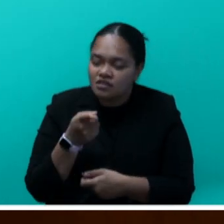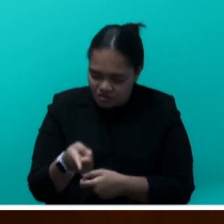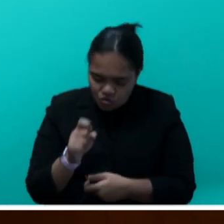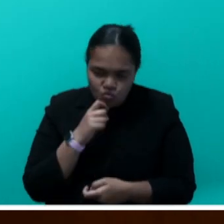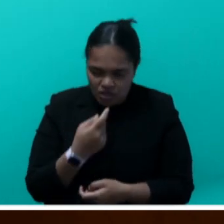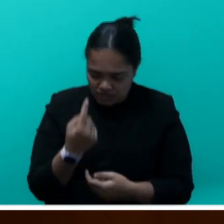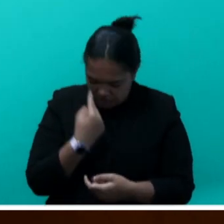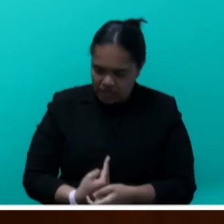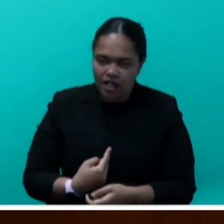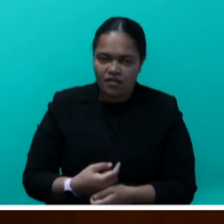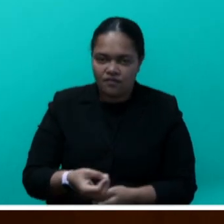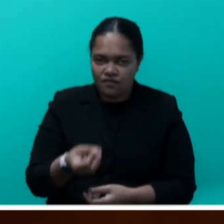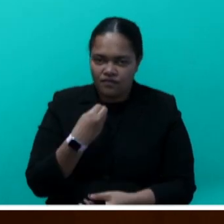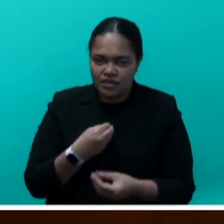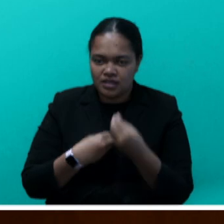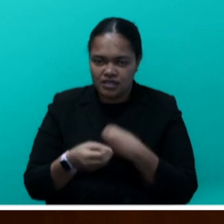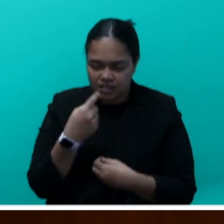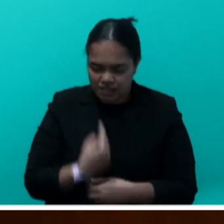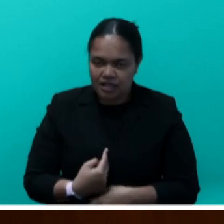life." Unquote.